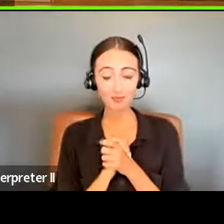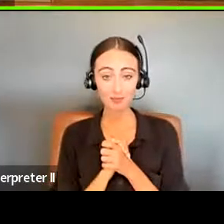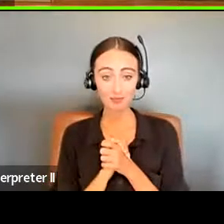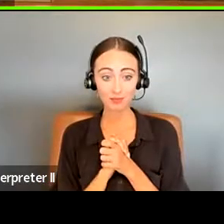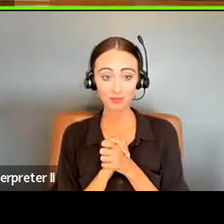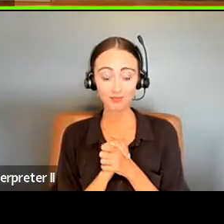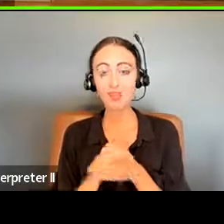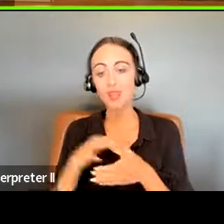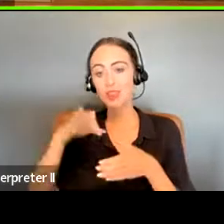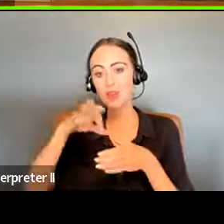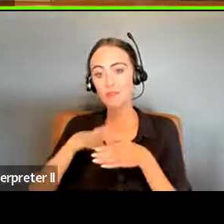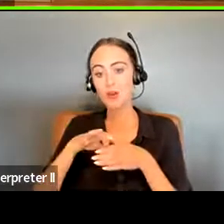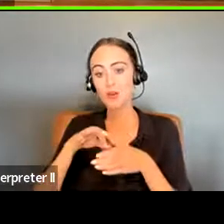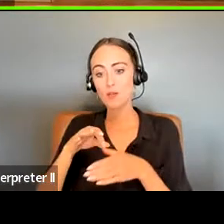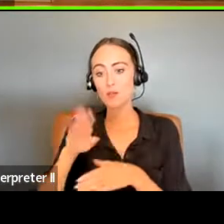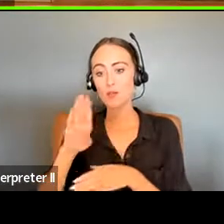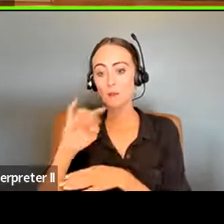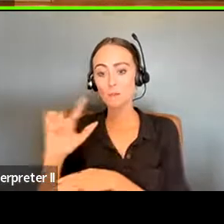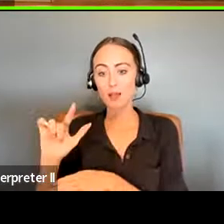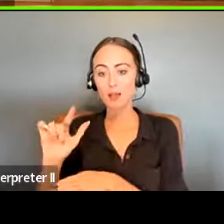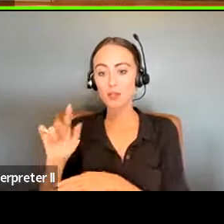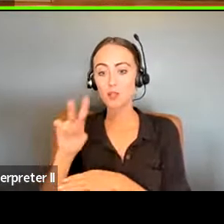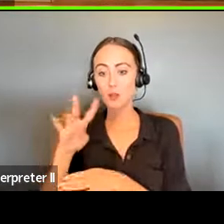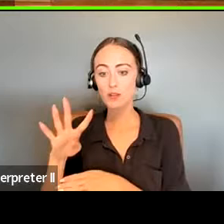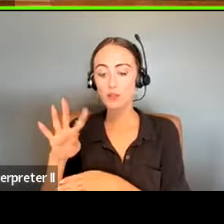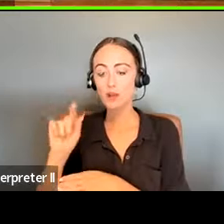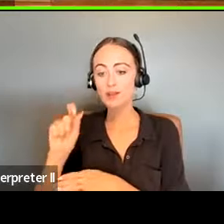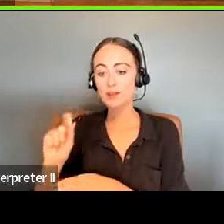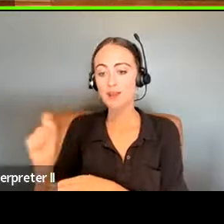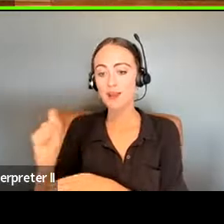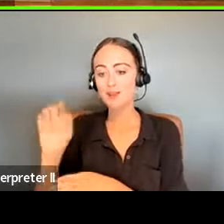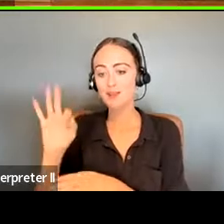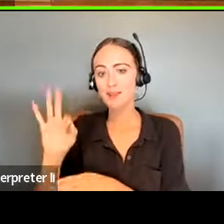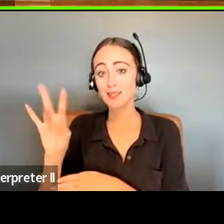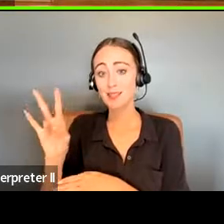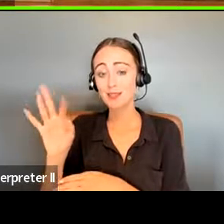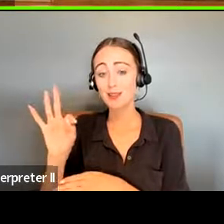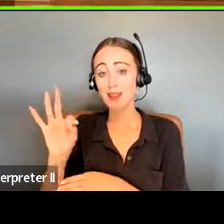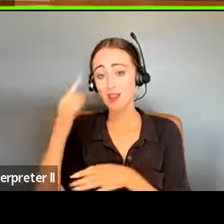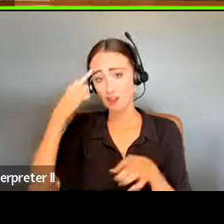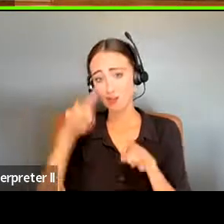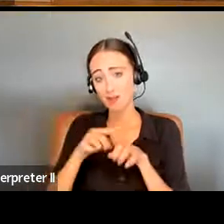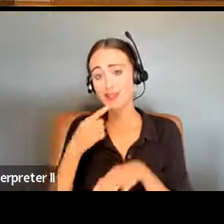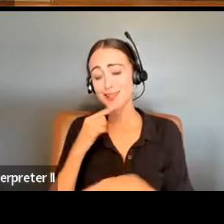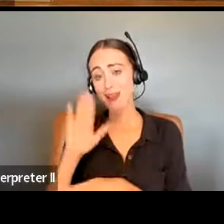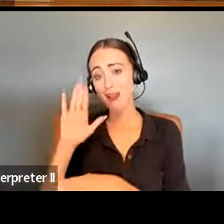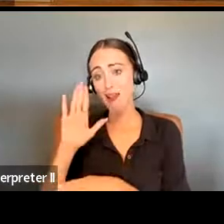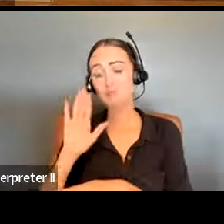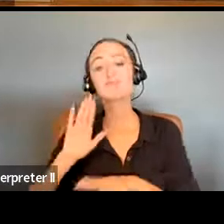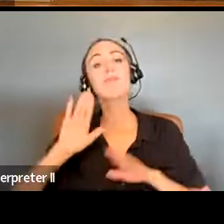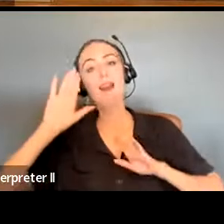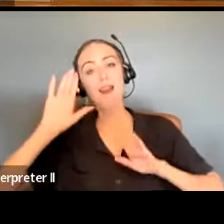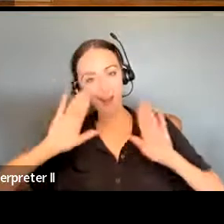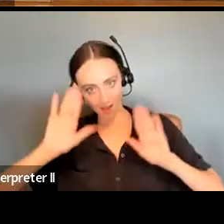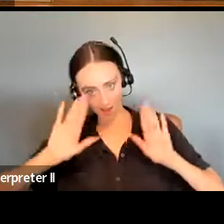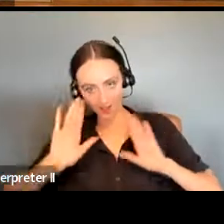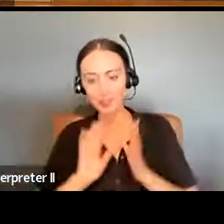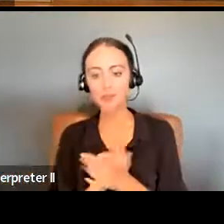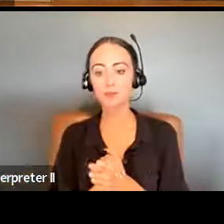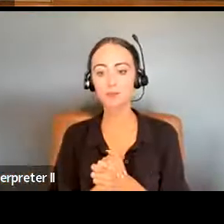The vote will be on Bill 24-979 by voice vote. All those in favor say aye. Aye. Aye.